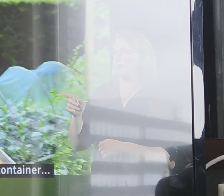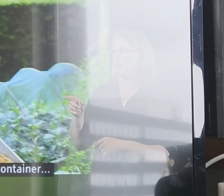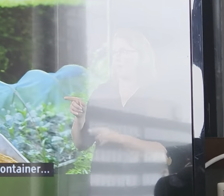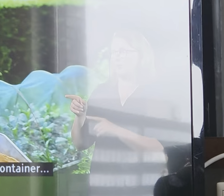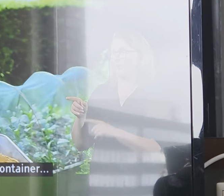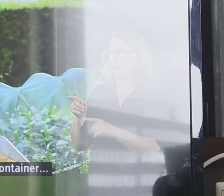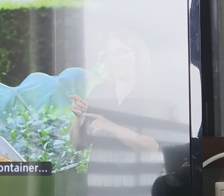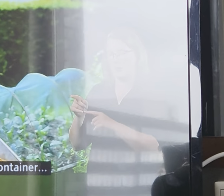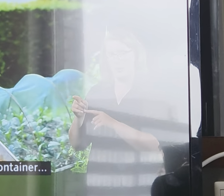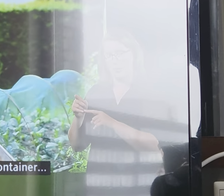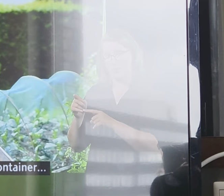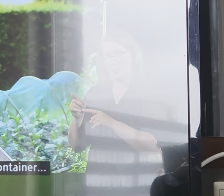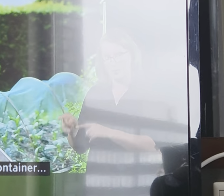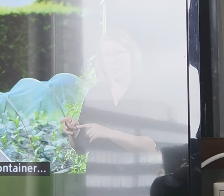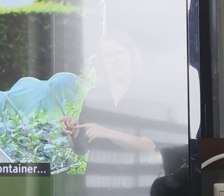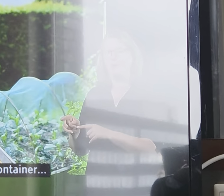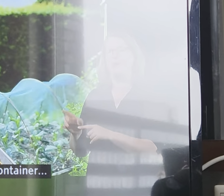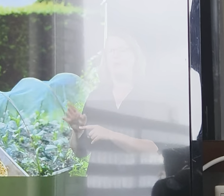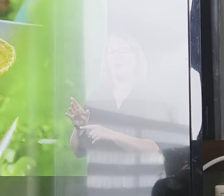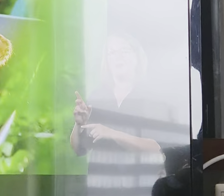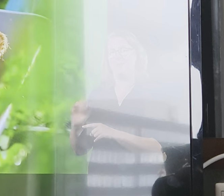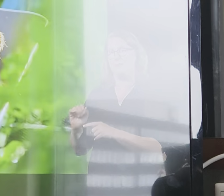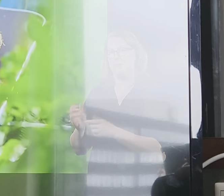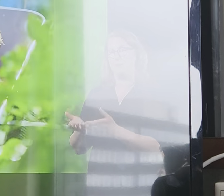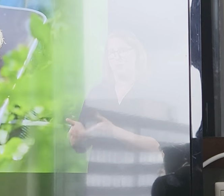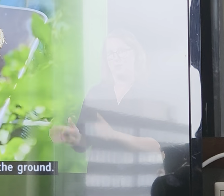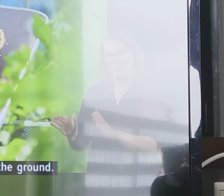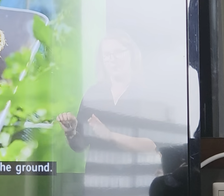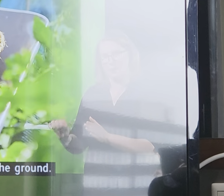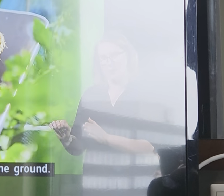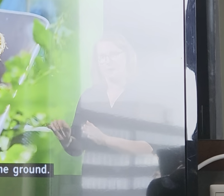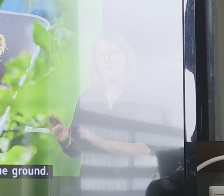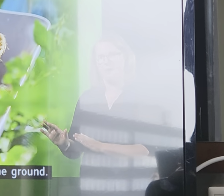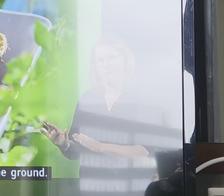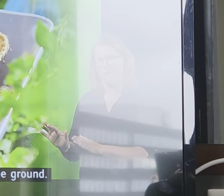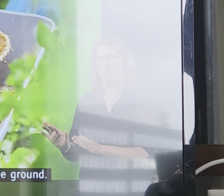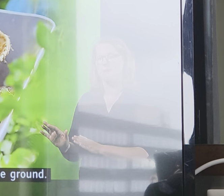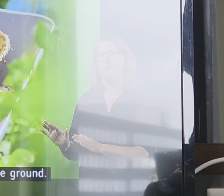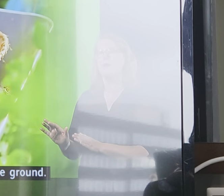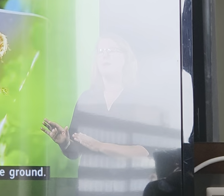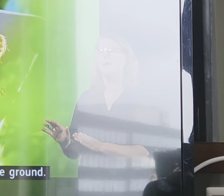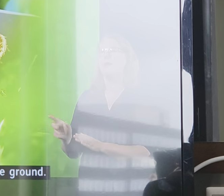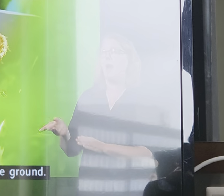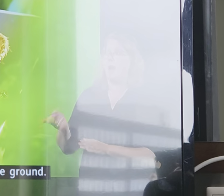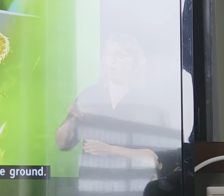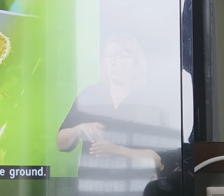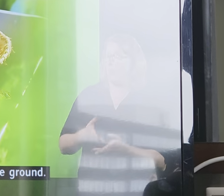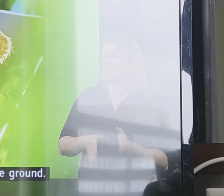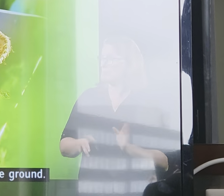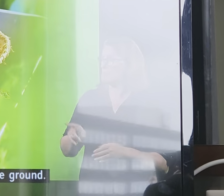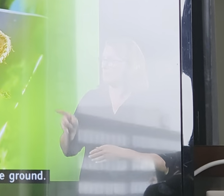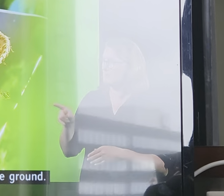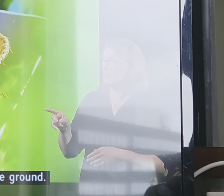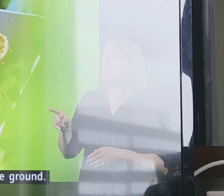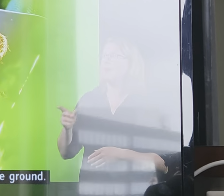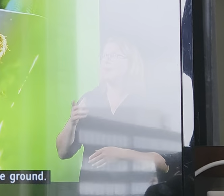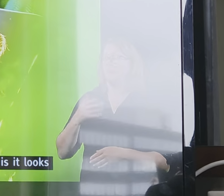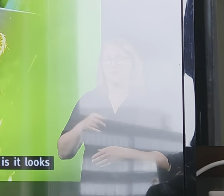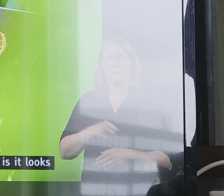that grown in a container and that grown in the